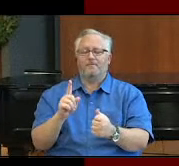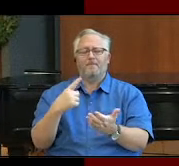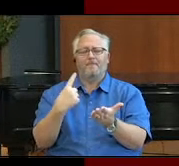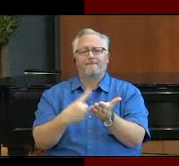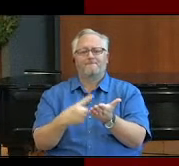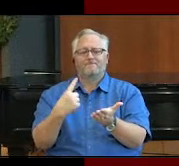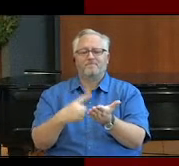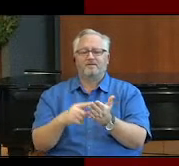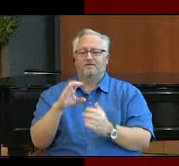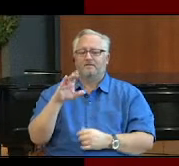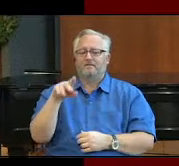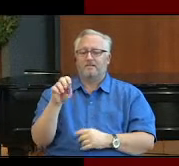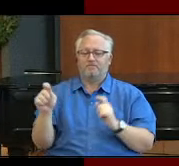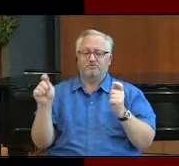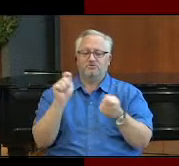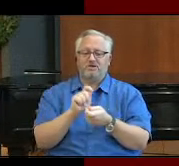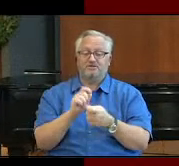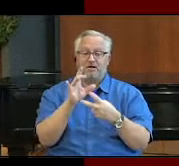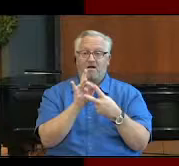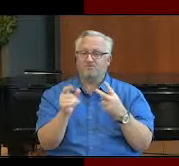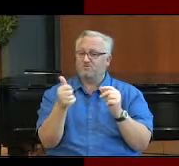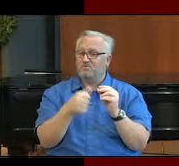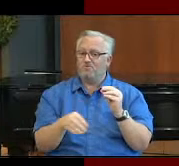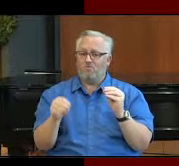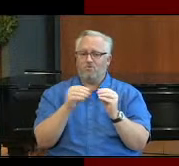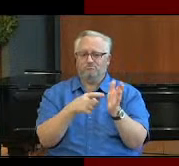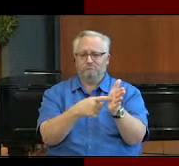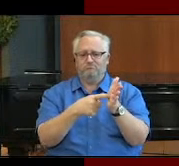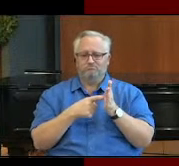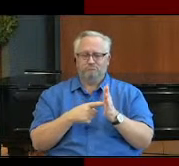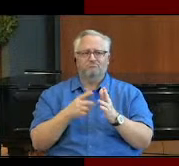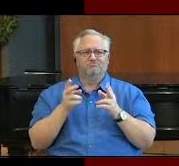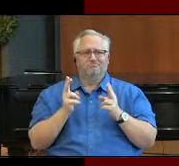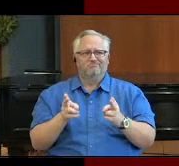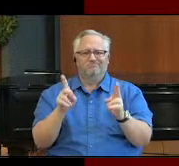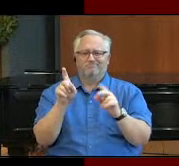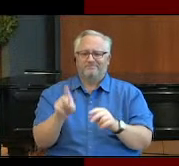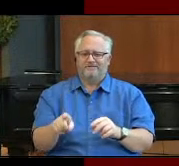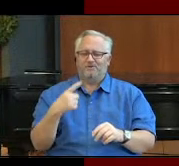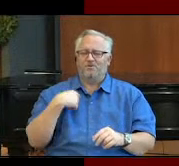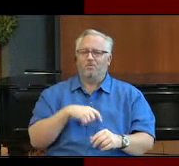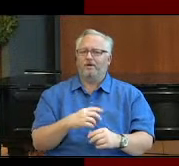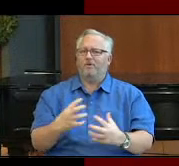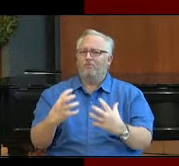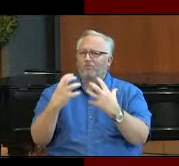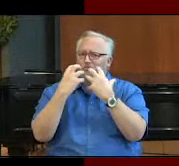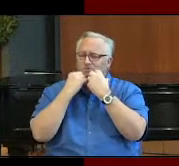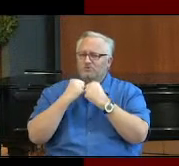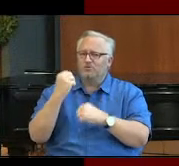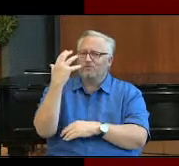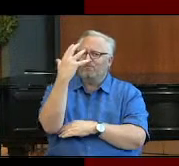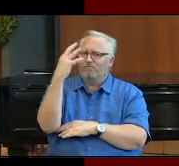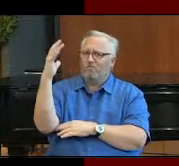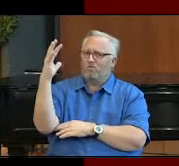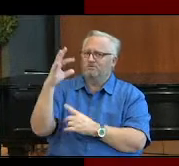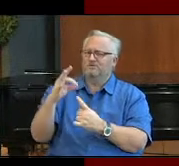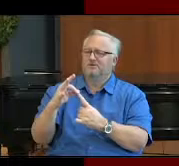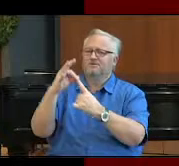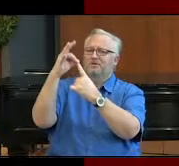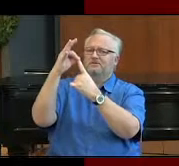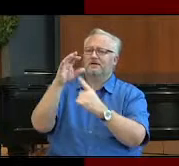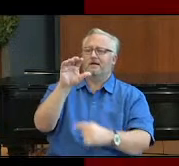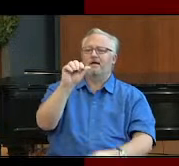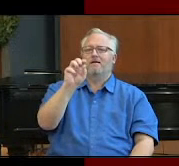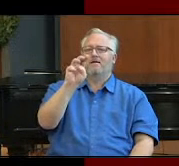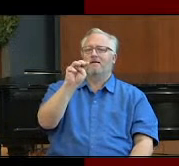longer optional. It's mandatory. It is urgent that we preserve our forests, especially the